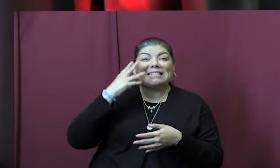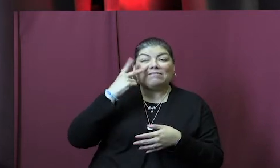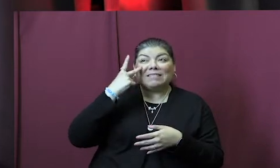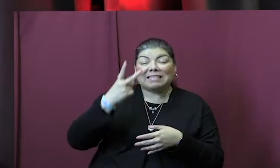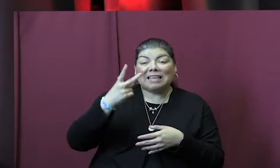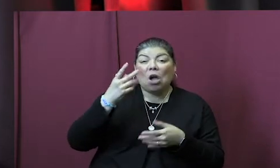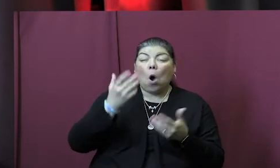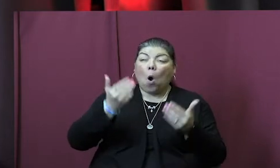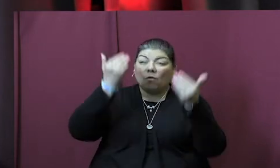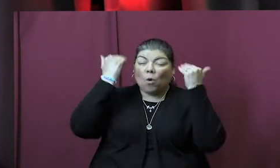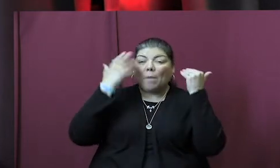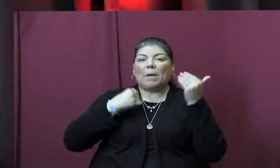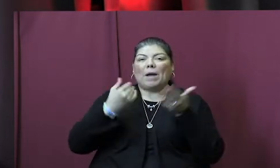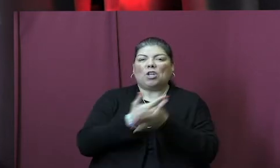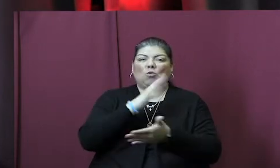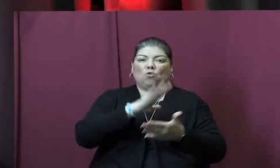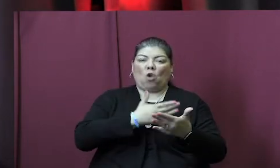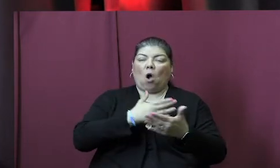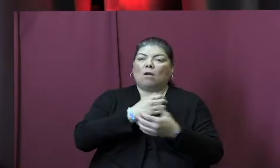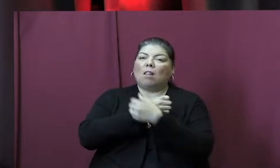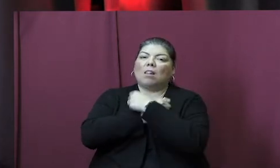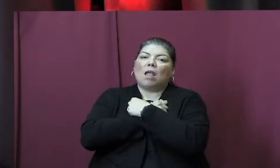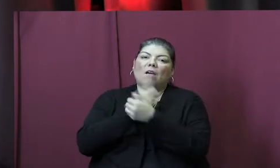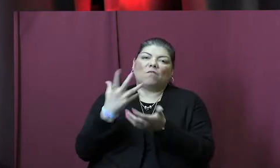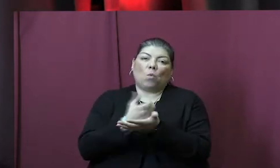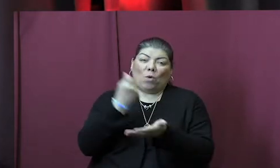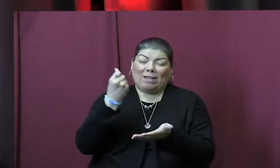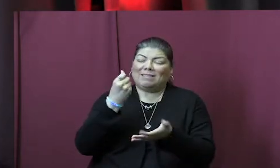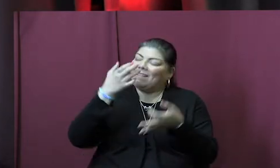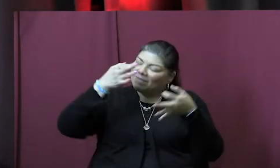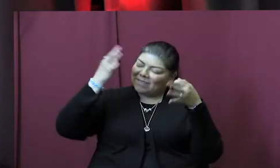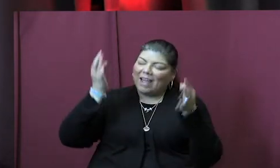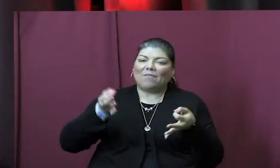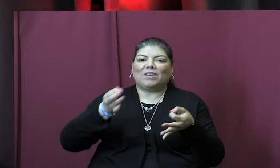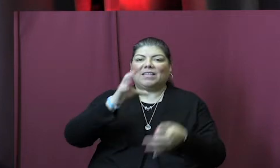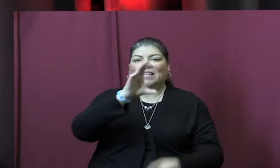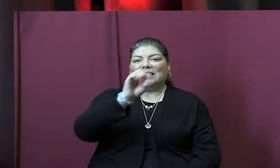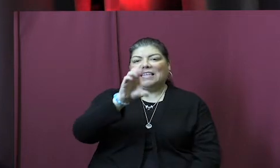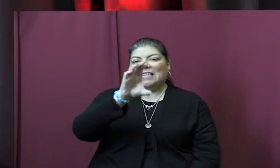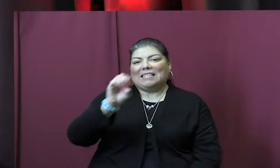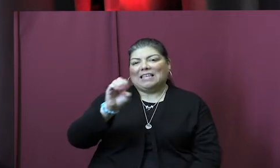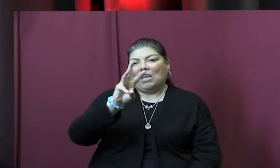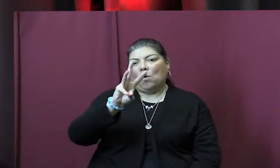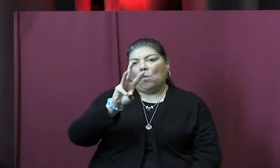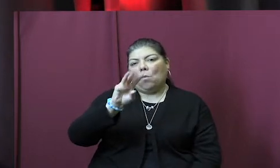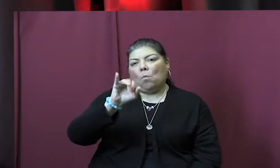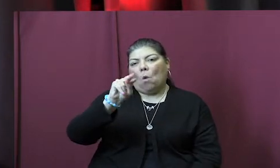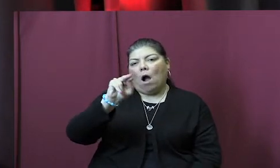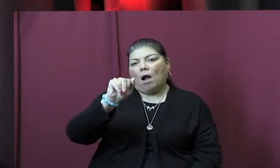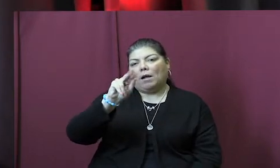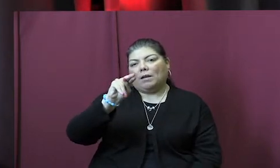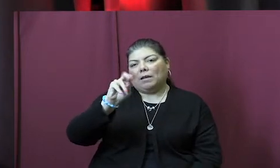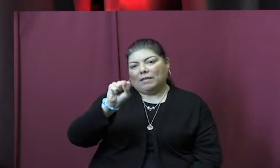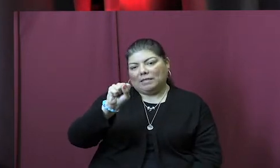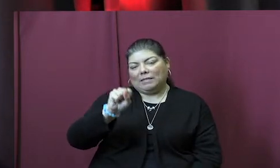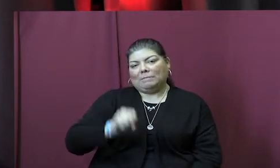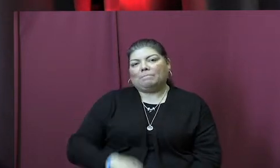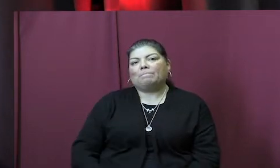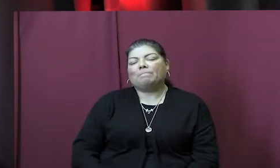See, Overwhelmed, and my new song, Love Wins. Definitely Cece Winans.